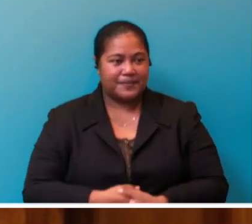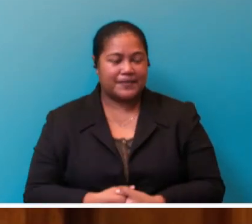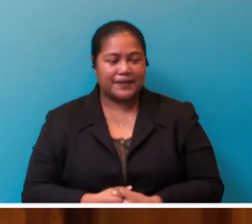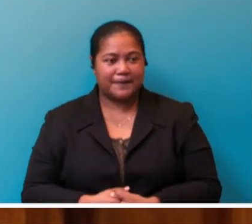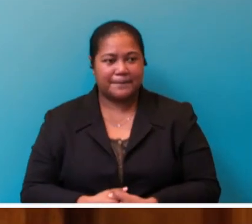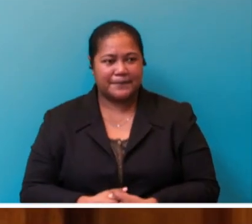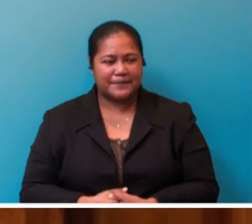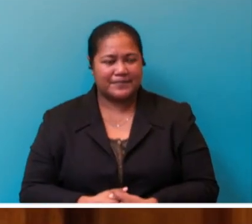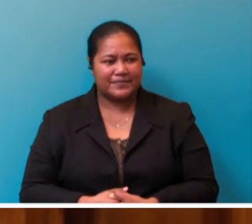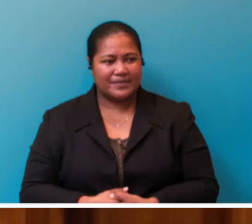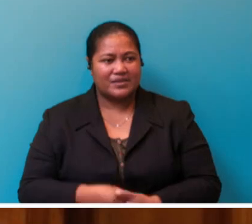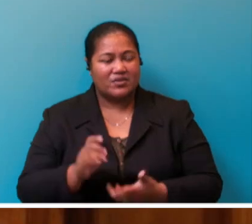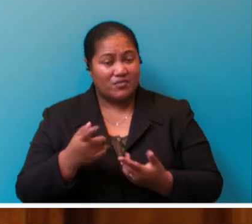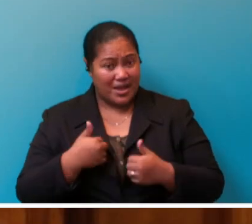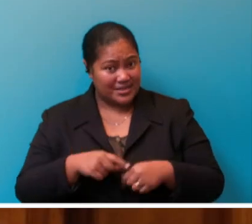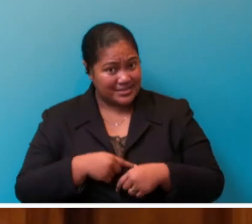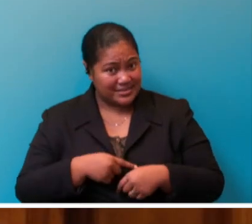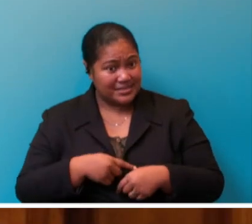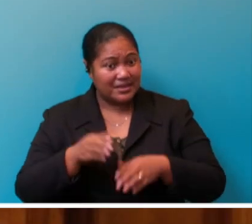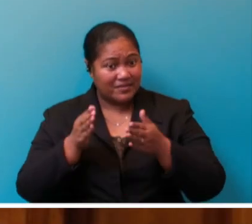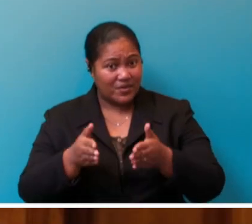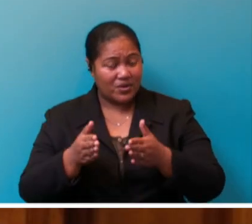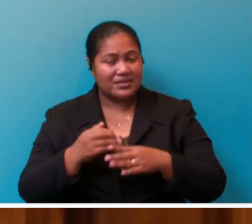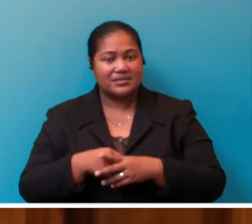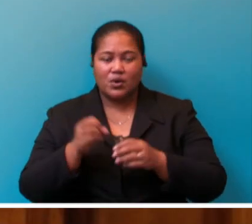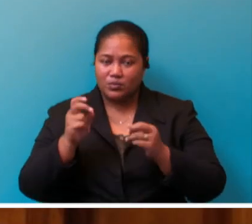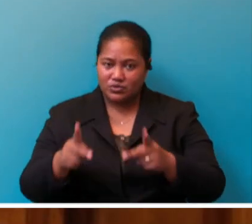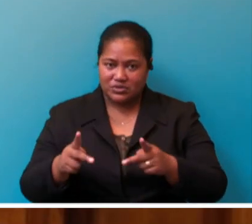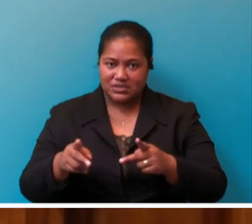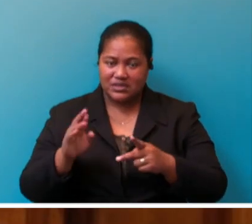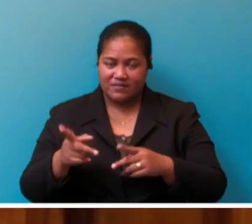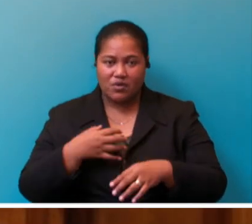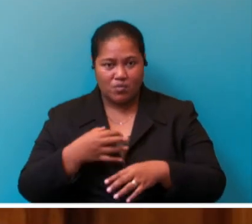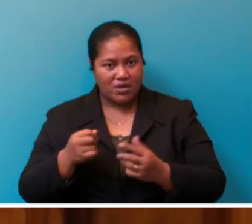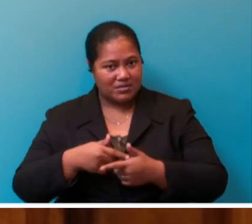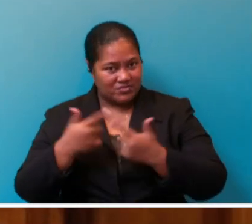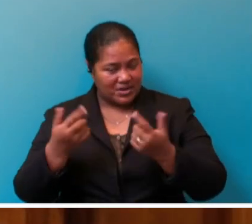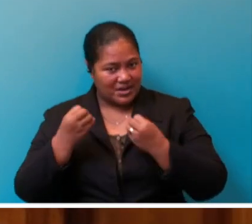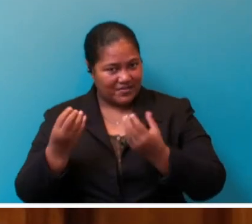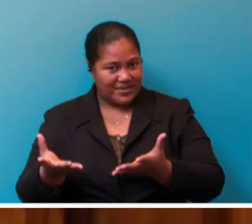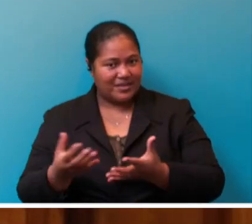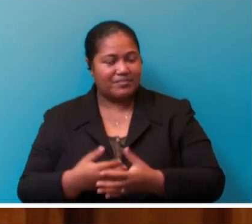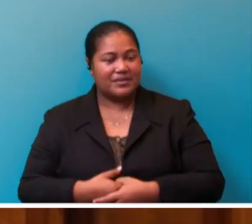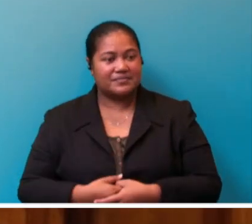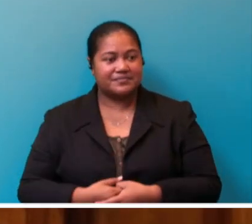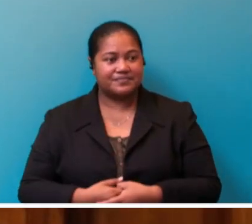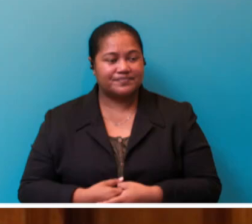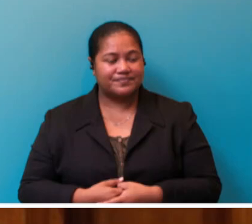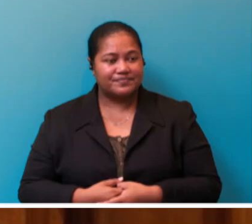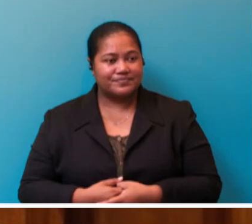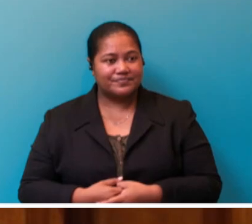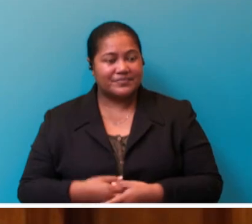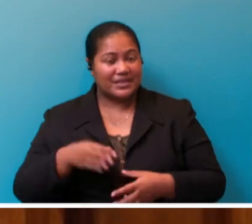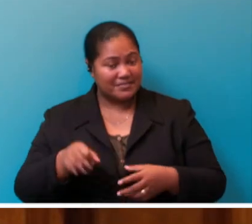our focus is on the opportunity for more tourism businesses to get accredited and available for shore excursions. The percentage of passengers